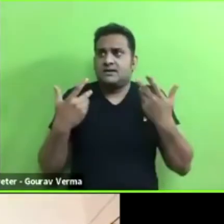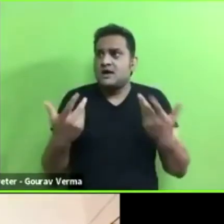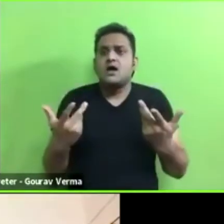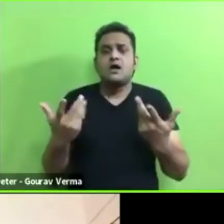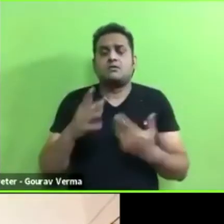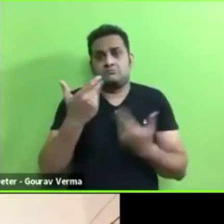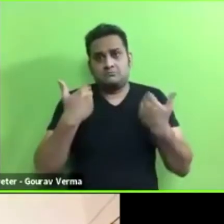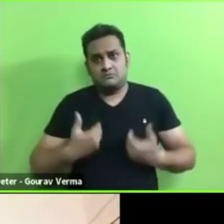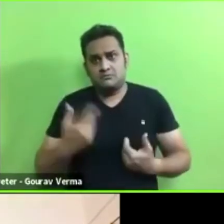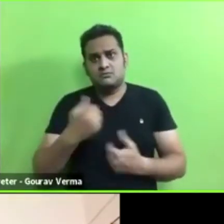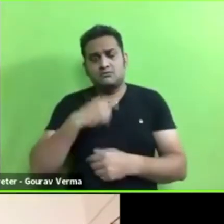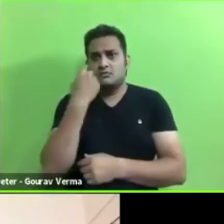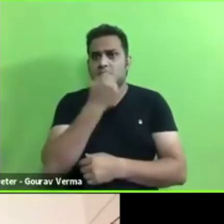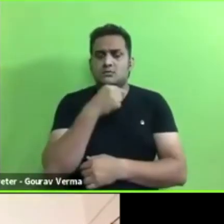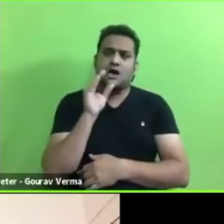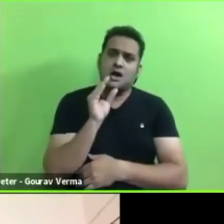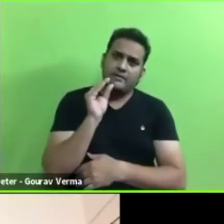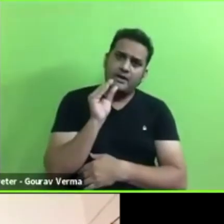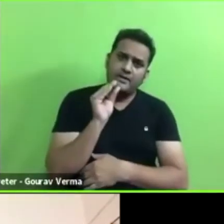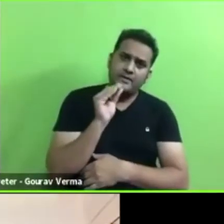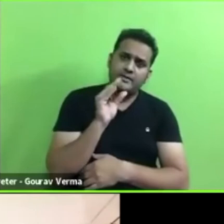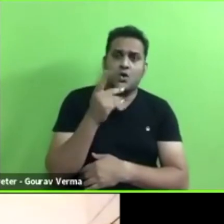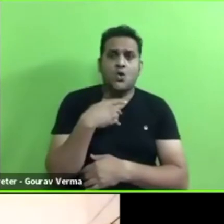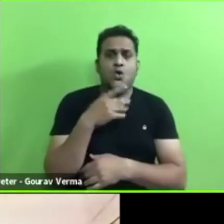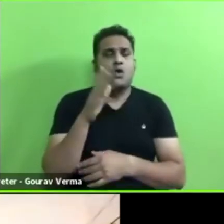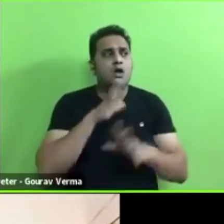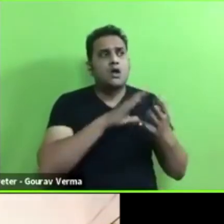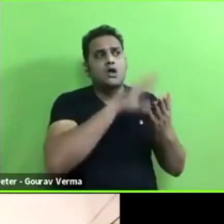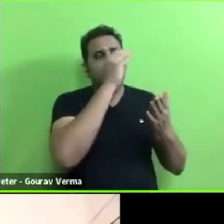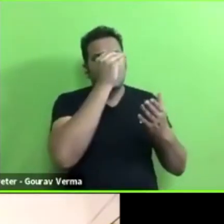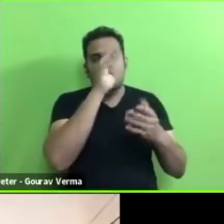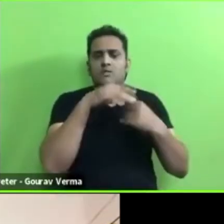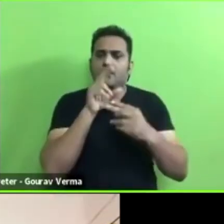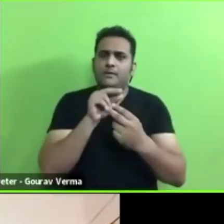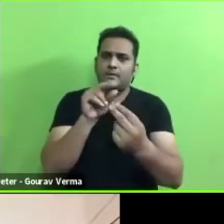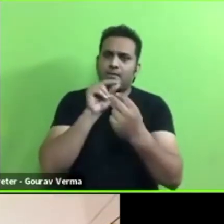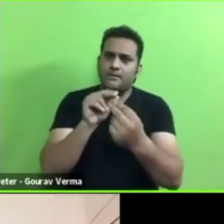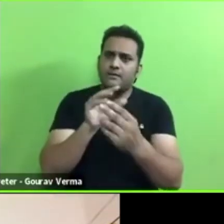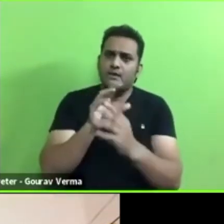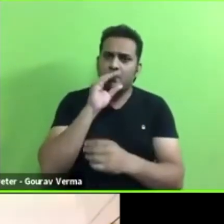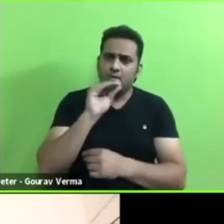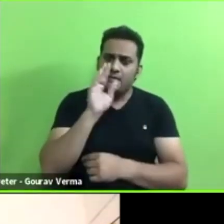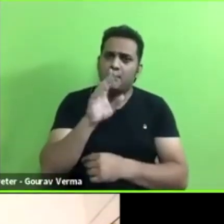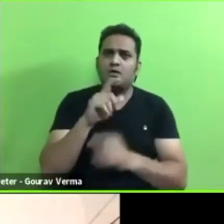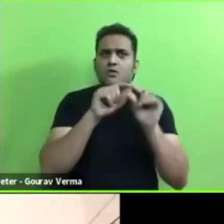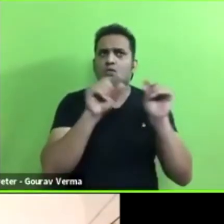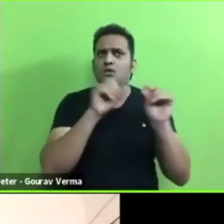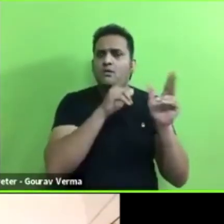just a mouthpiece or repetitive act of recall, of re-entrenching some notion